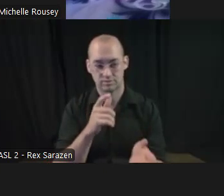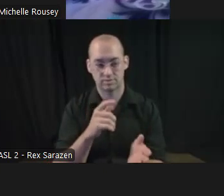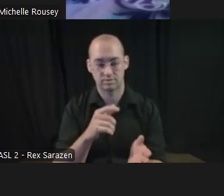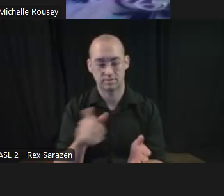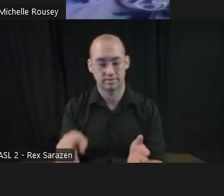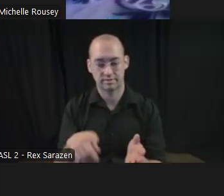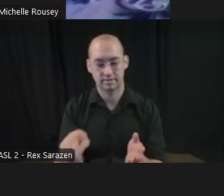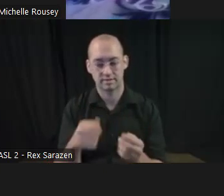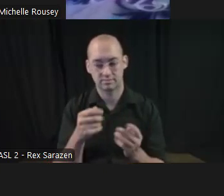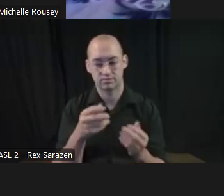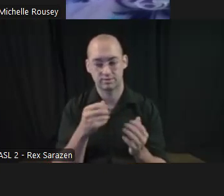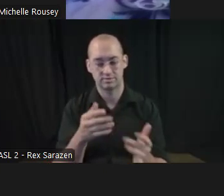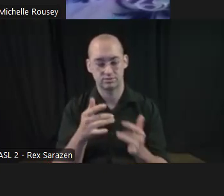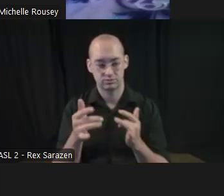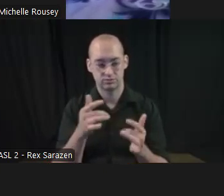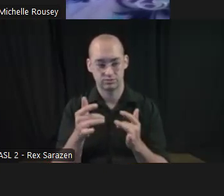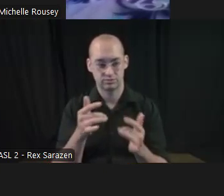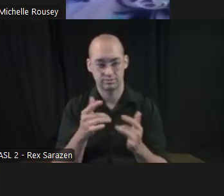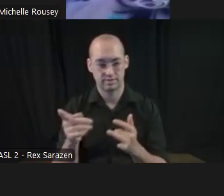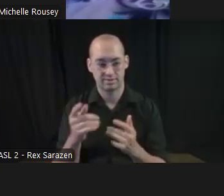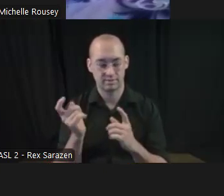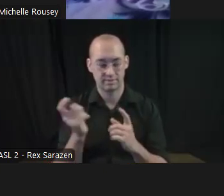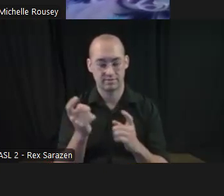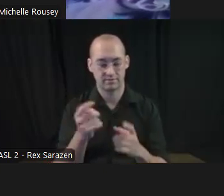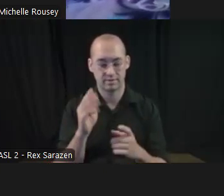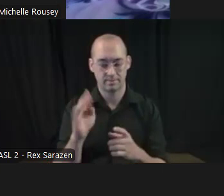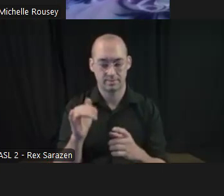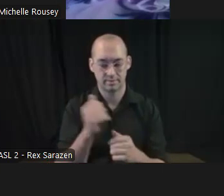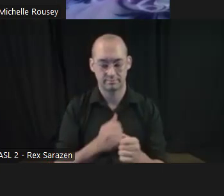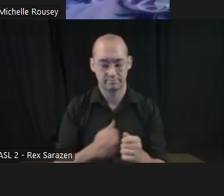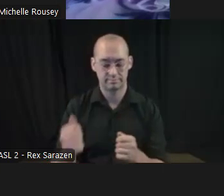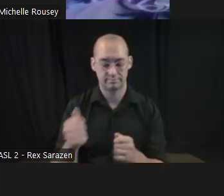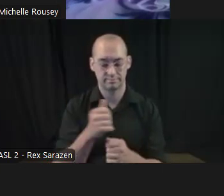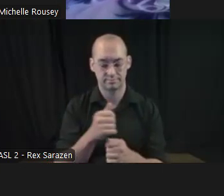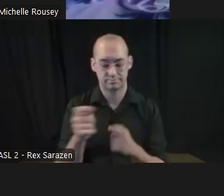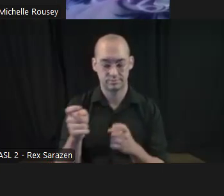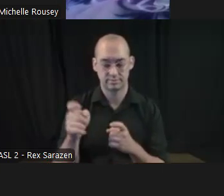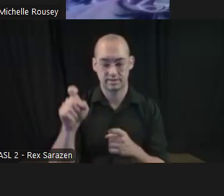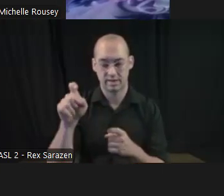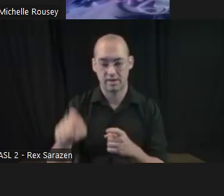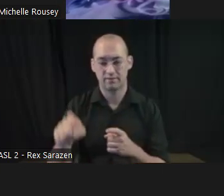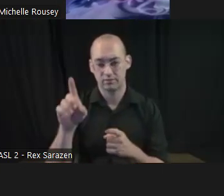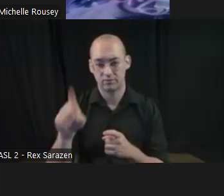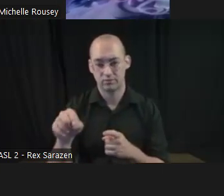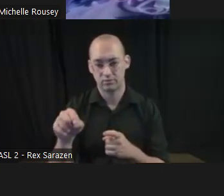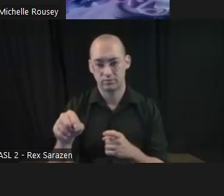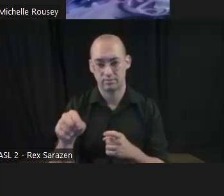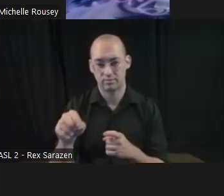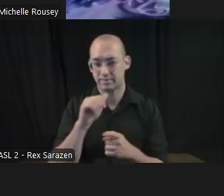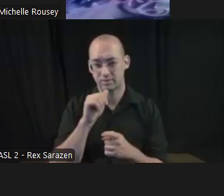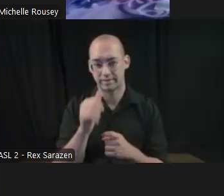that they're concerned that they've been given by upper echelon that this is what they have to do, but they're not